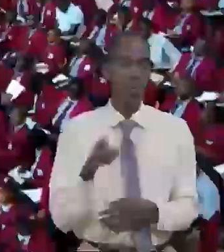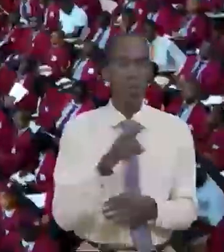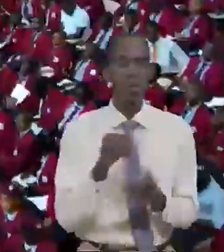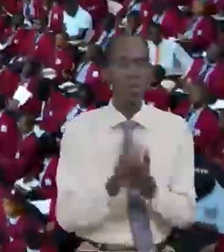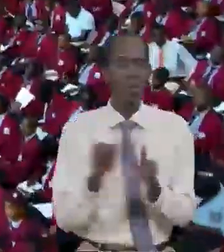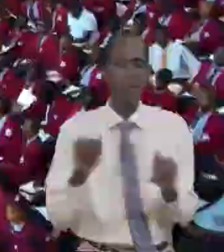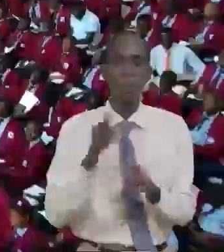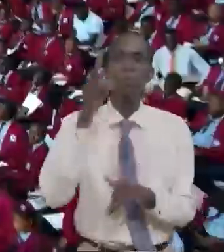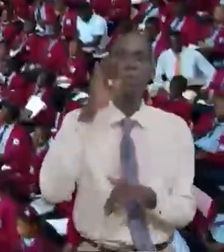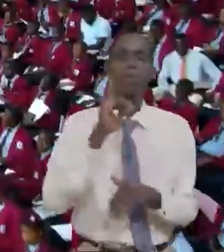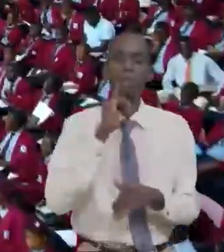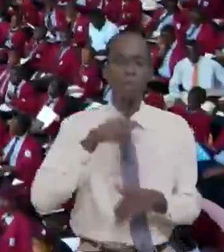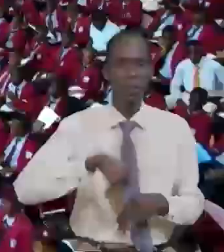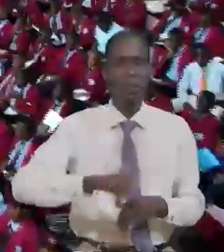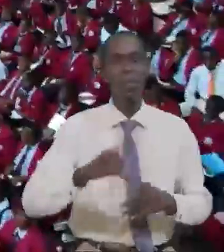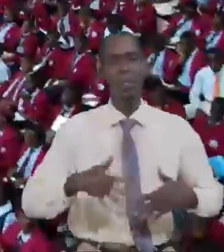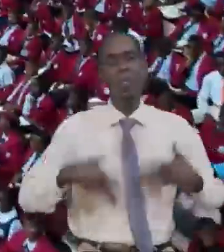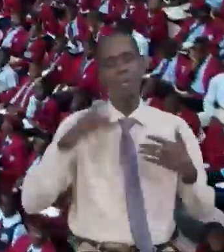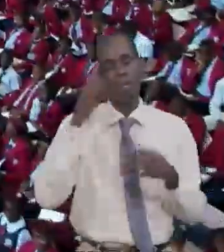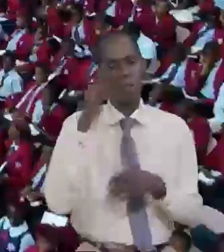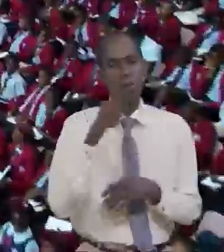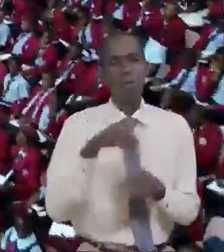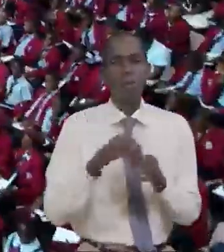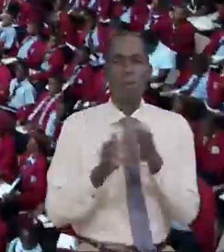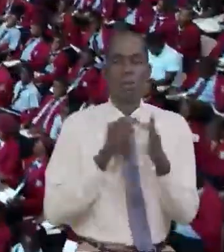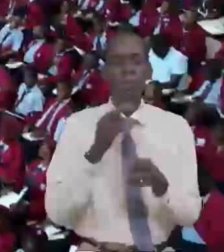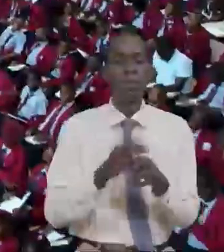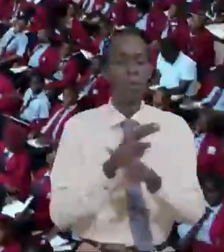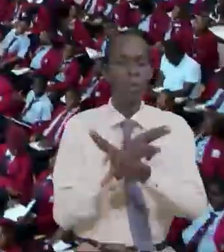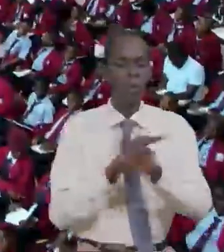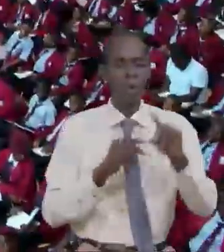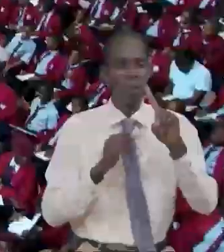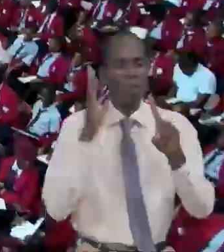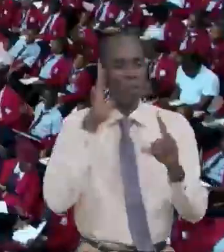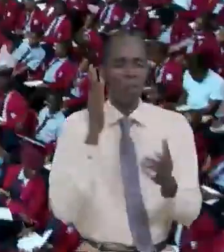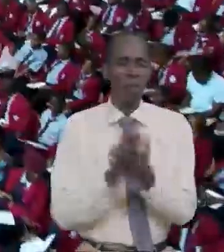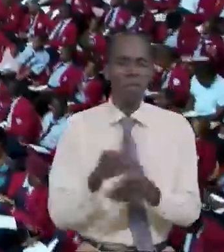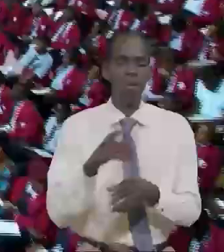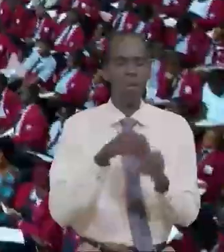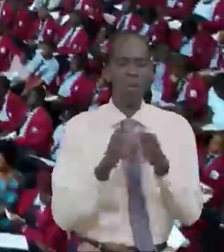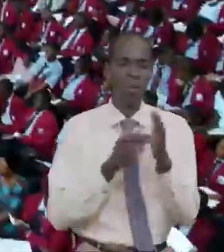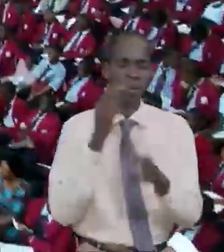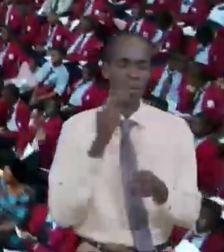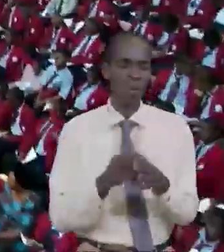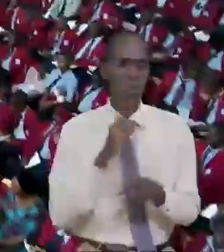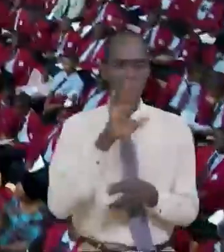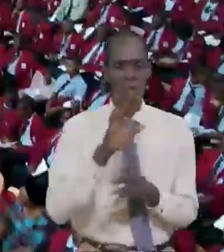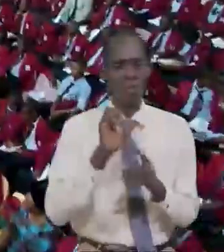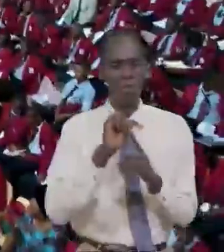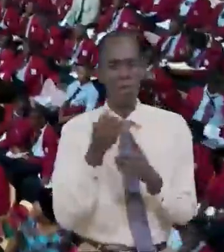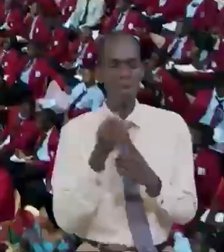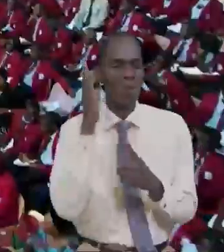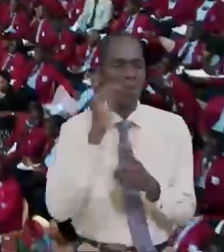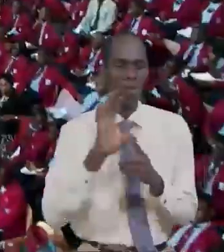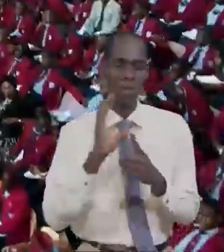Your circumstances will not stop you. And the people you think, if they give me